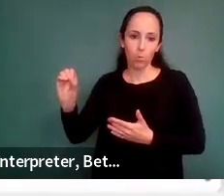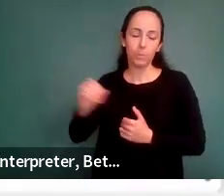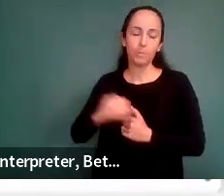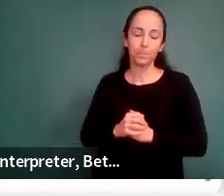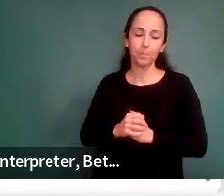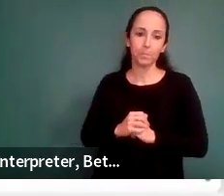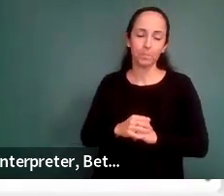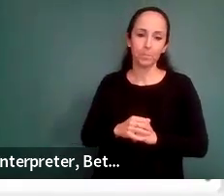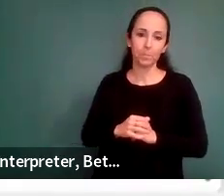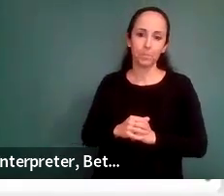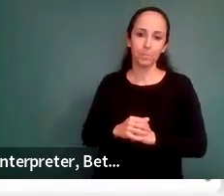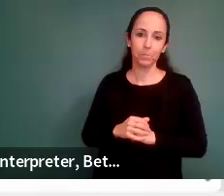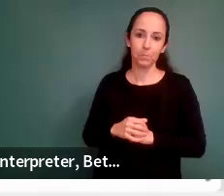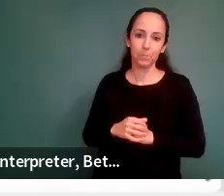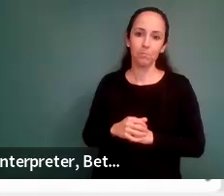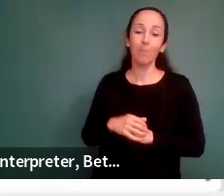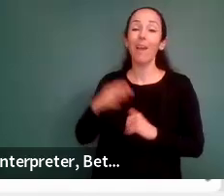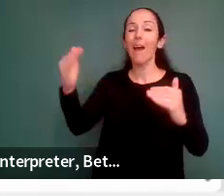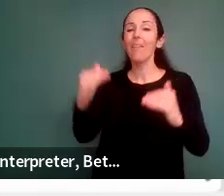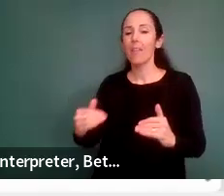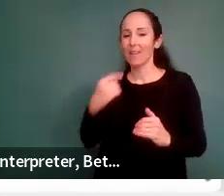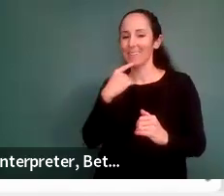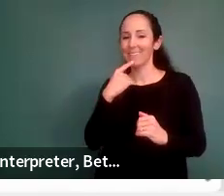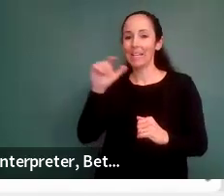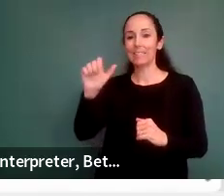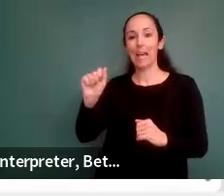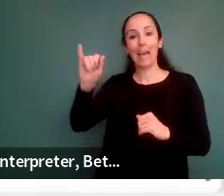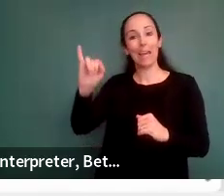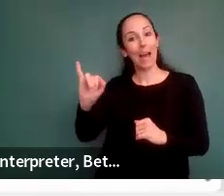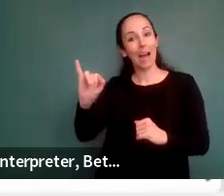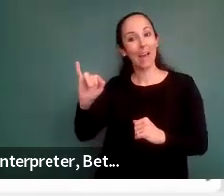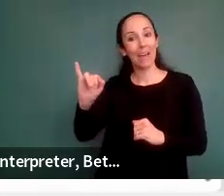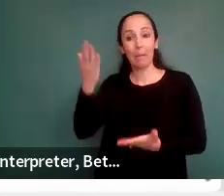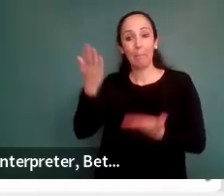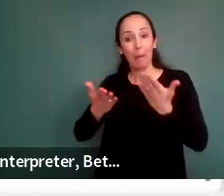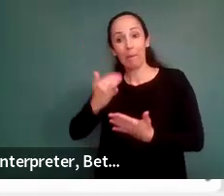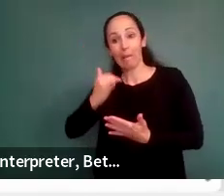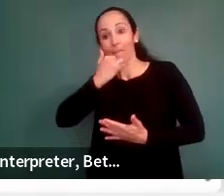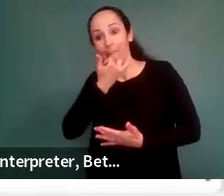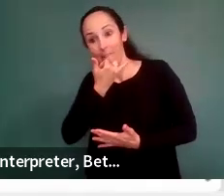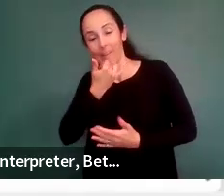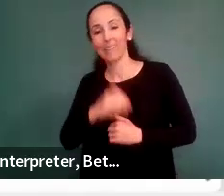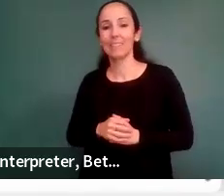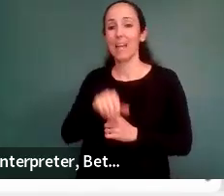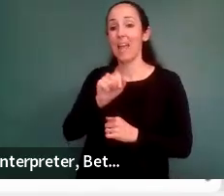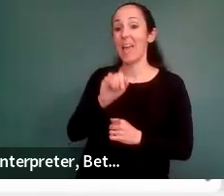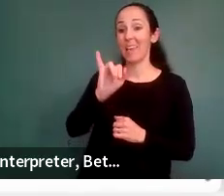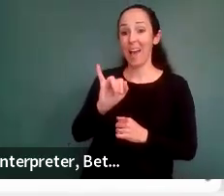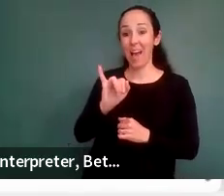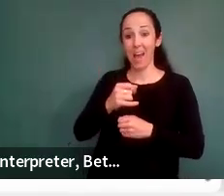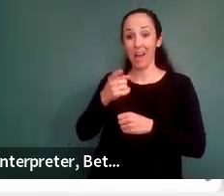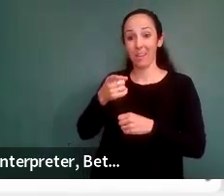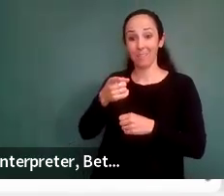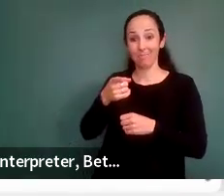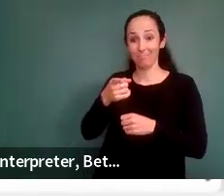AI disclaimer. AI-generated content may be incorrect. AI-generated content may be